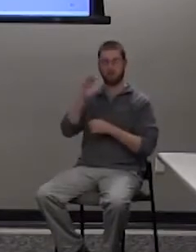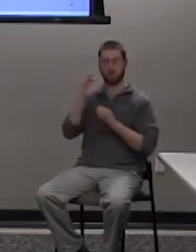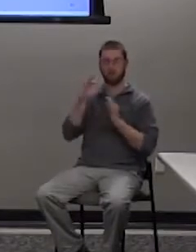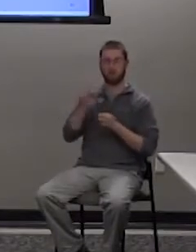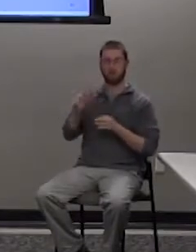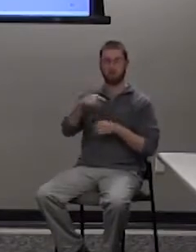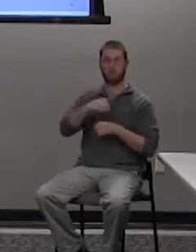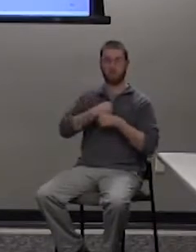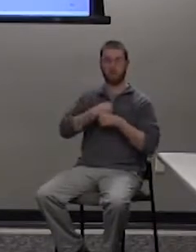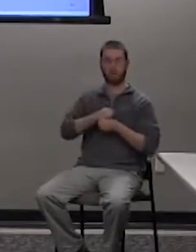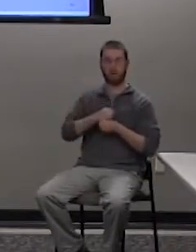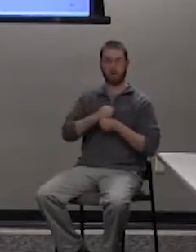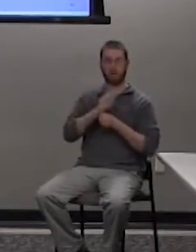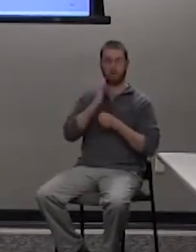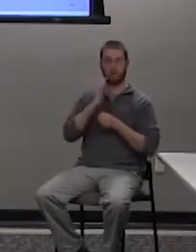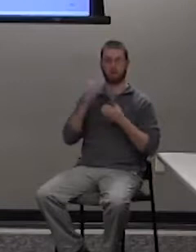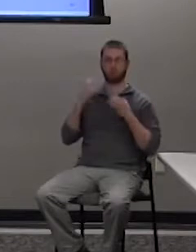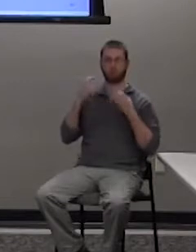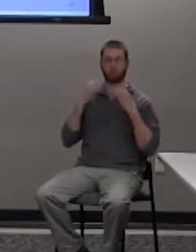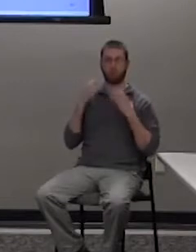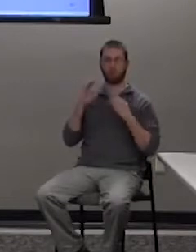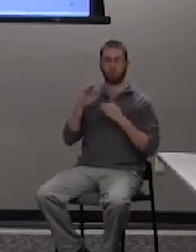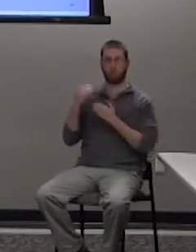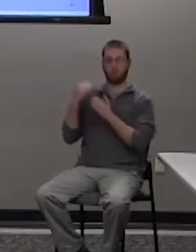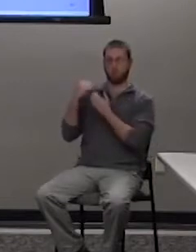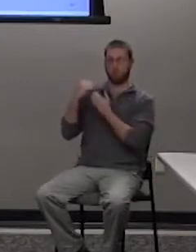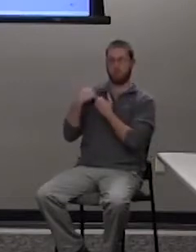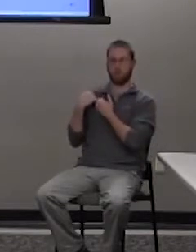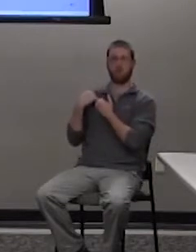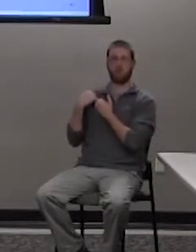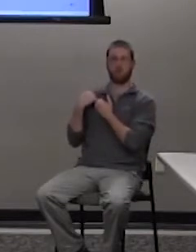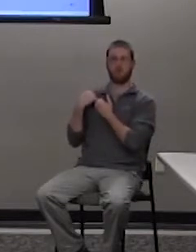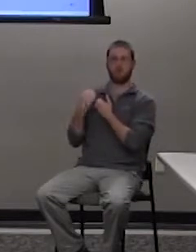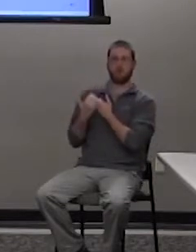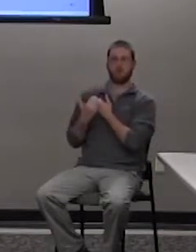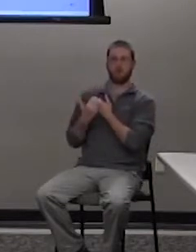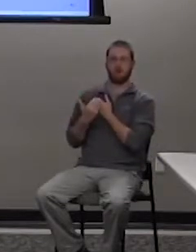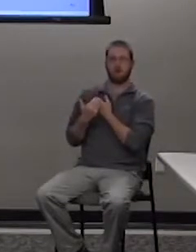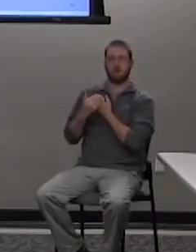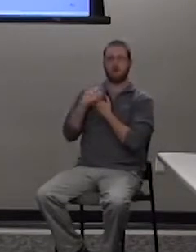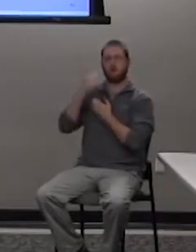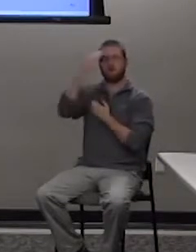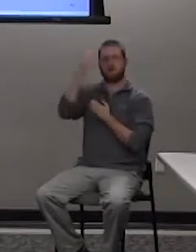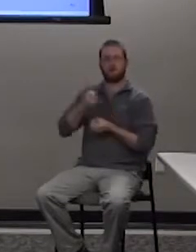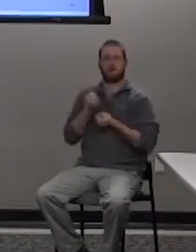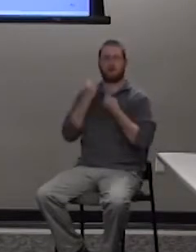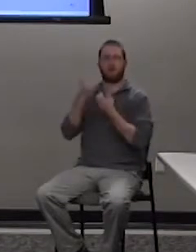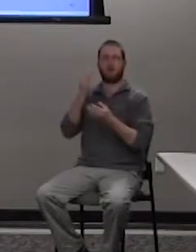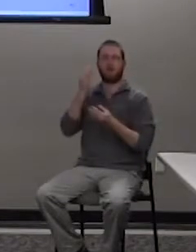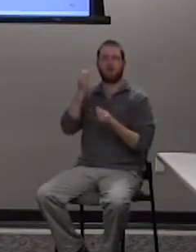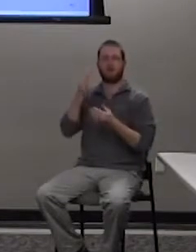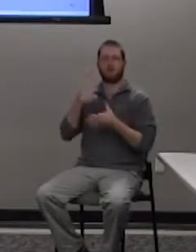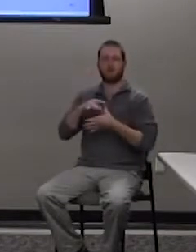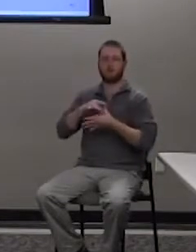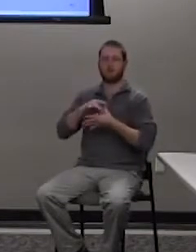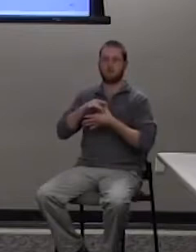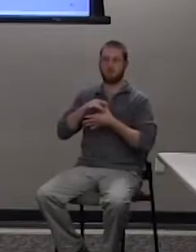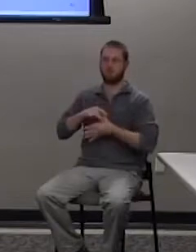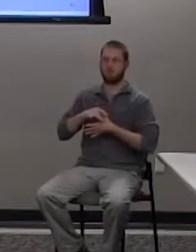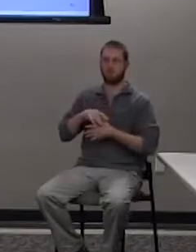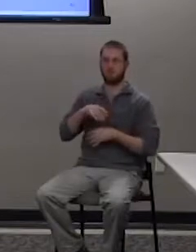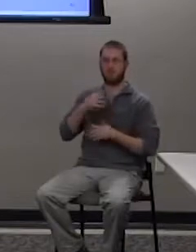to be on your shoulders. And like I said, I know it's a lot and it can be dense,